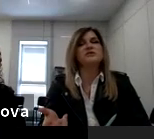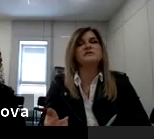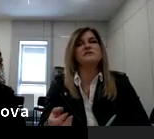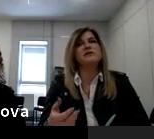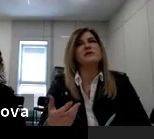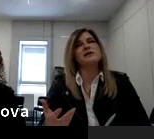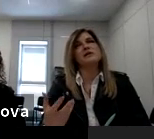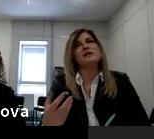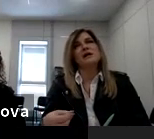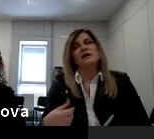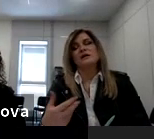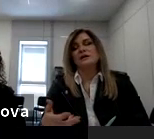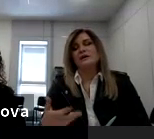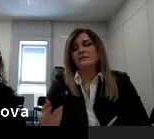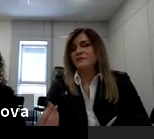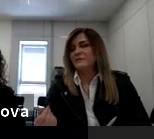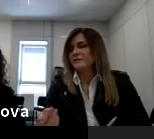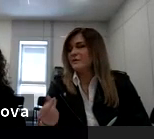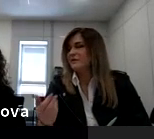managed to achieve very